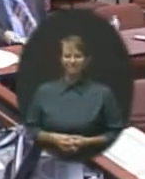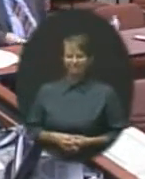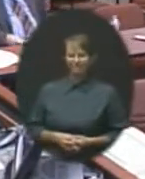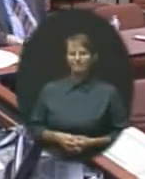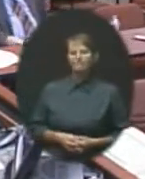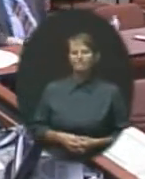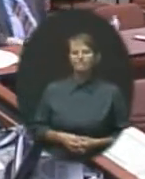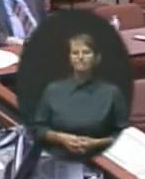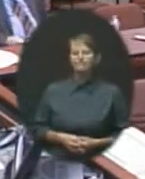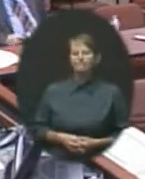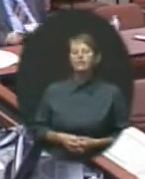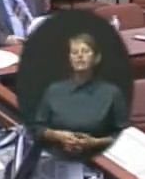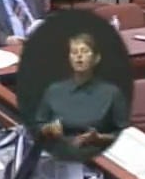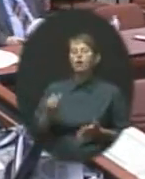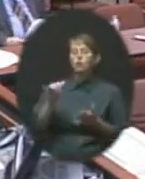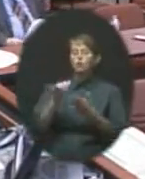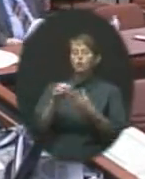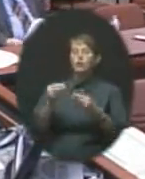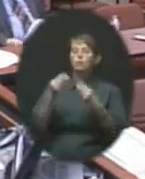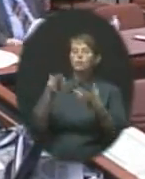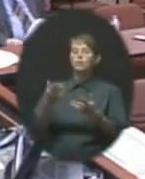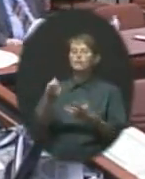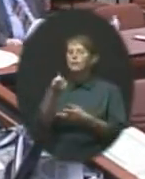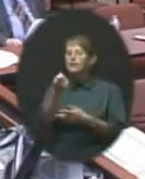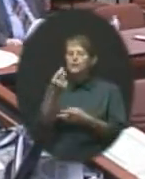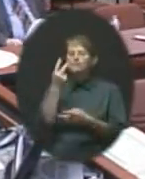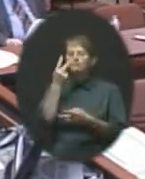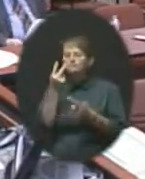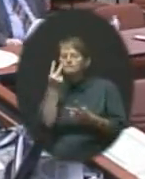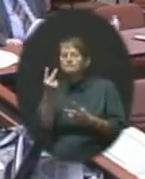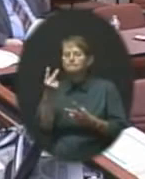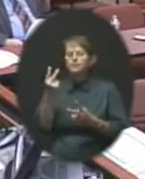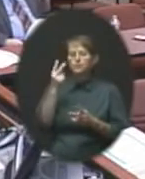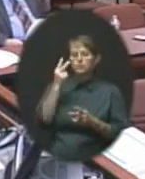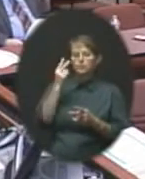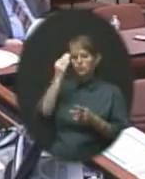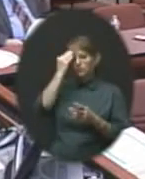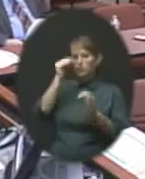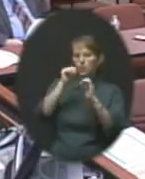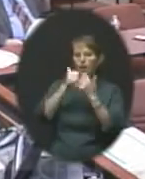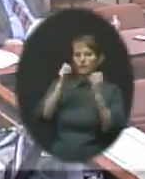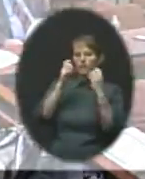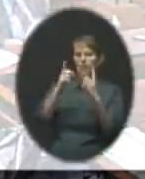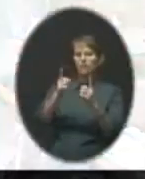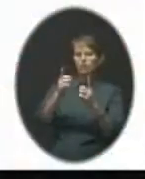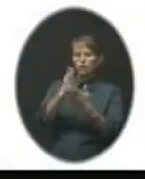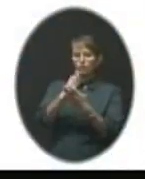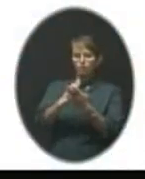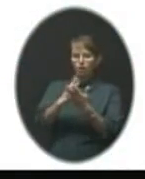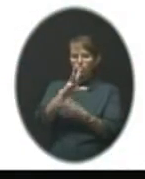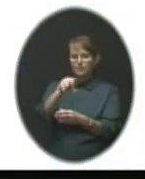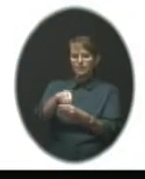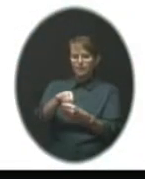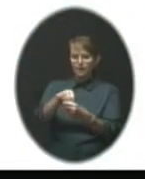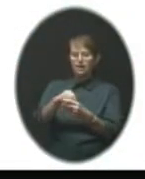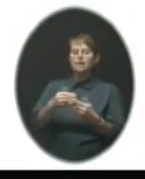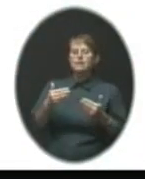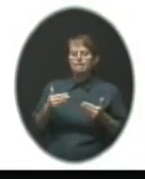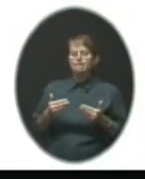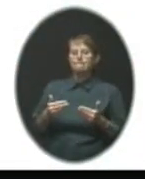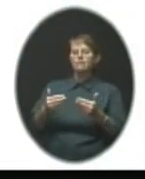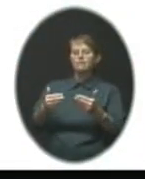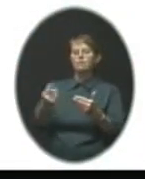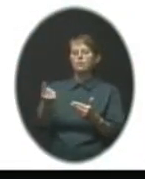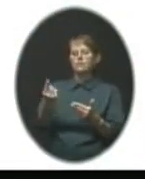Gives you a little glimmer to know how the education portion was participating in moving forward something that we know is good